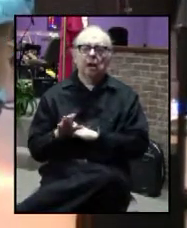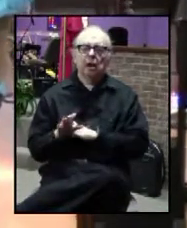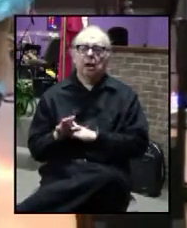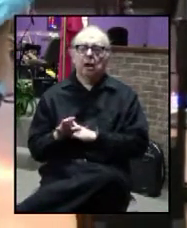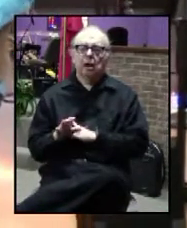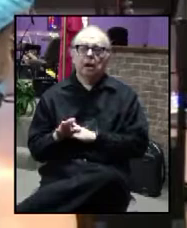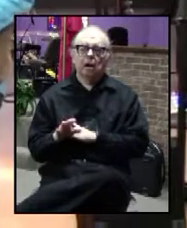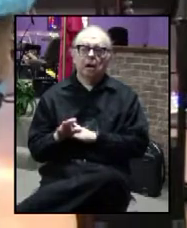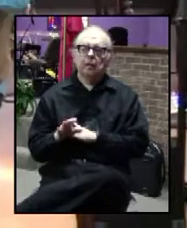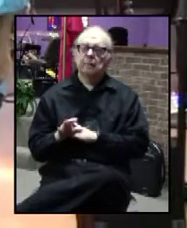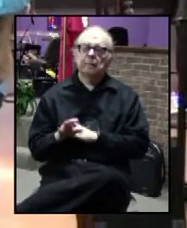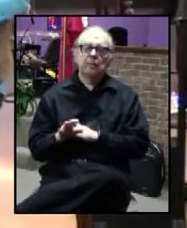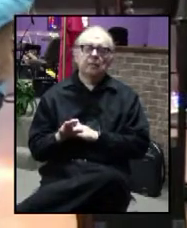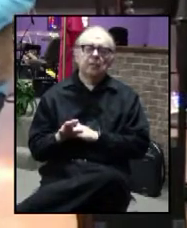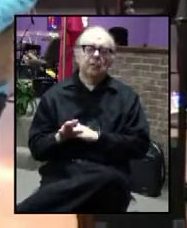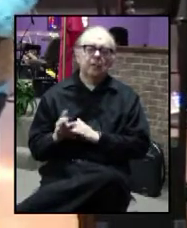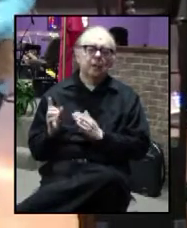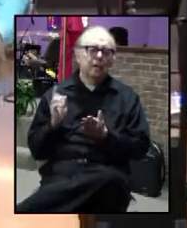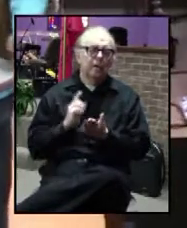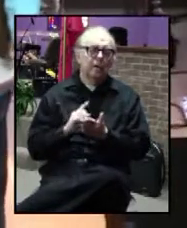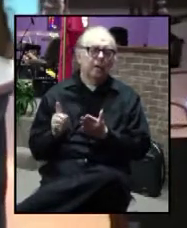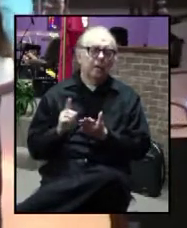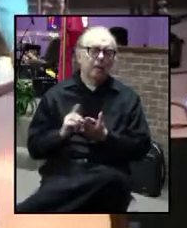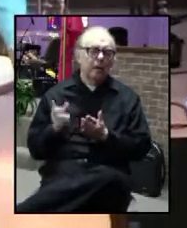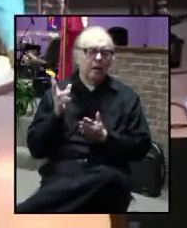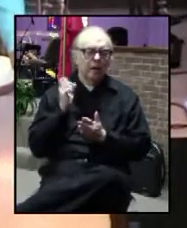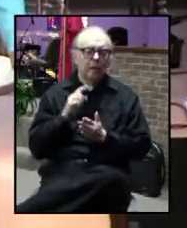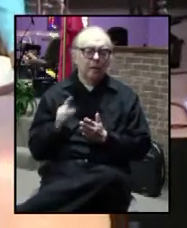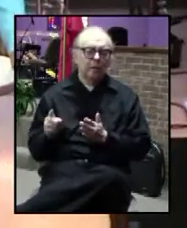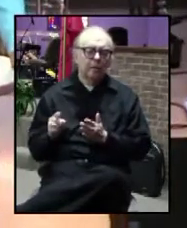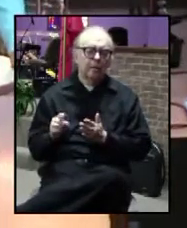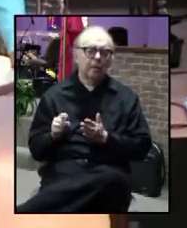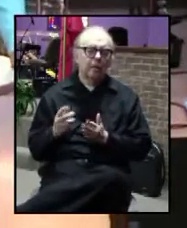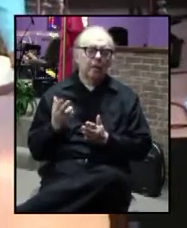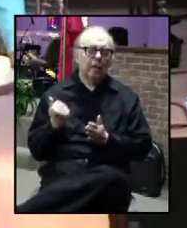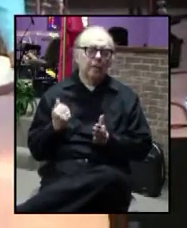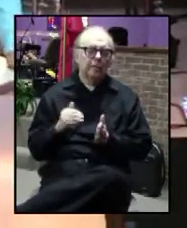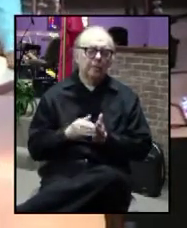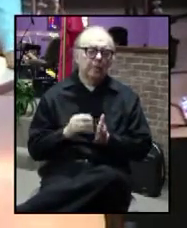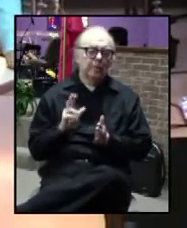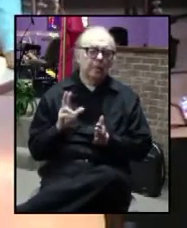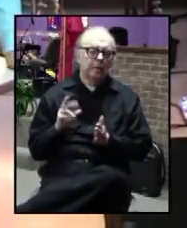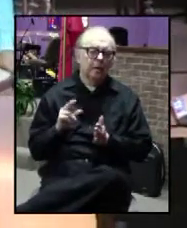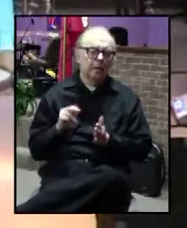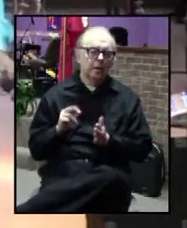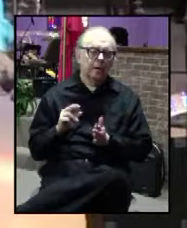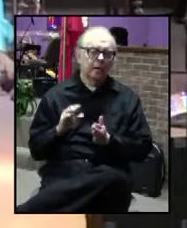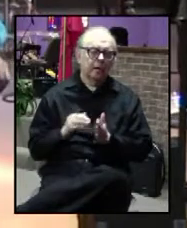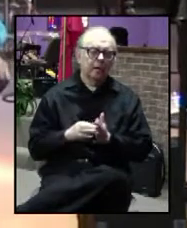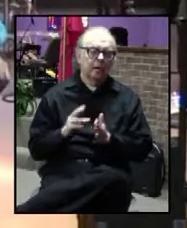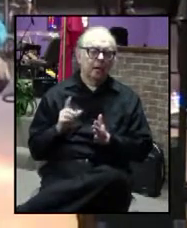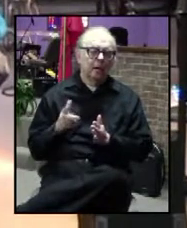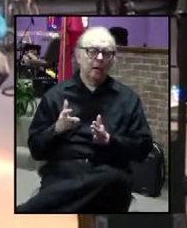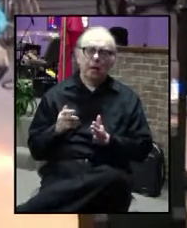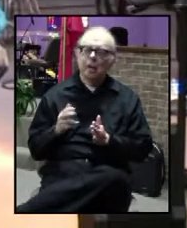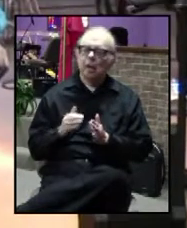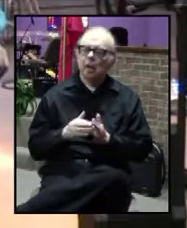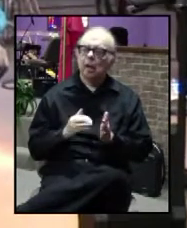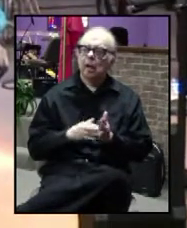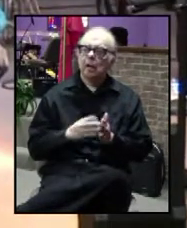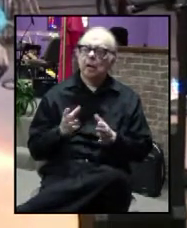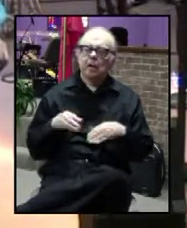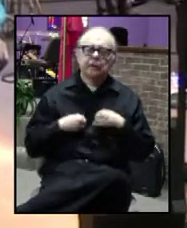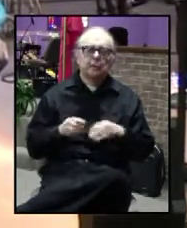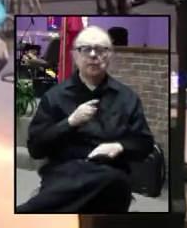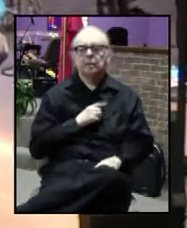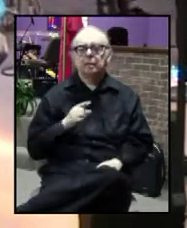they go into Malawi every week, you'll hear them, 13,000, 20,000, 21,000 people that came to know the